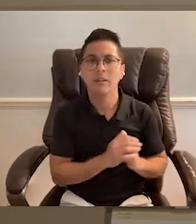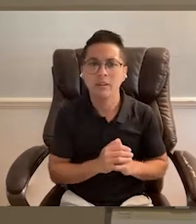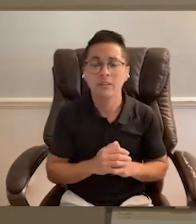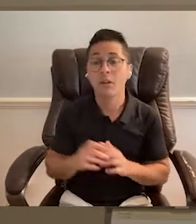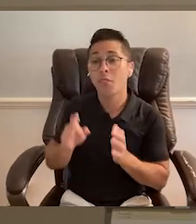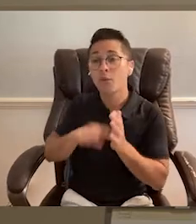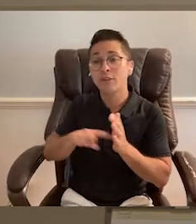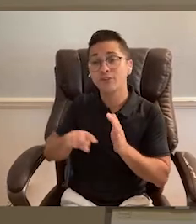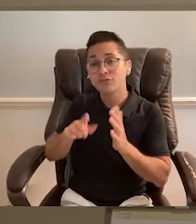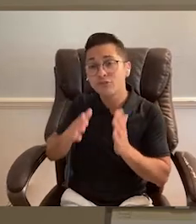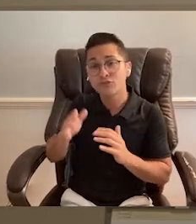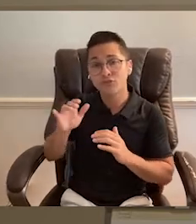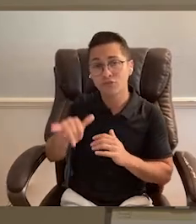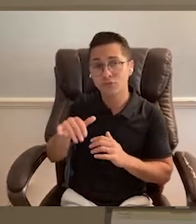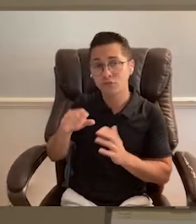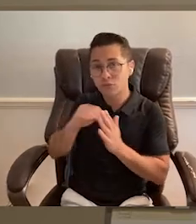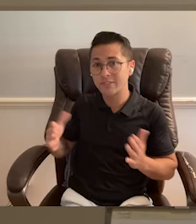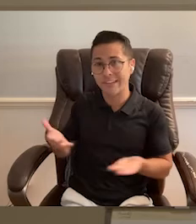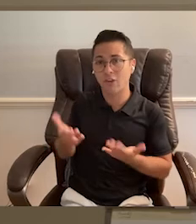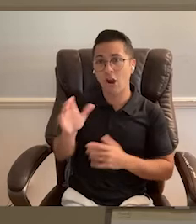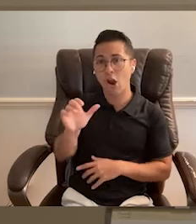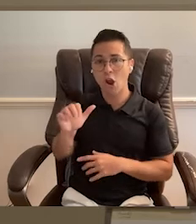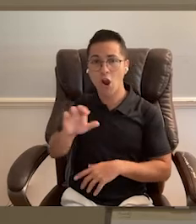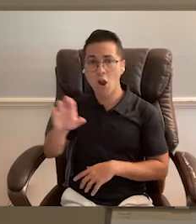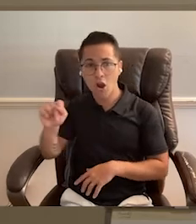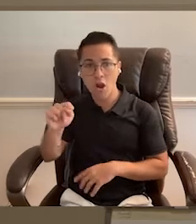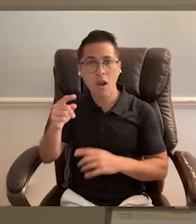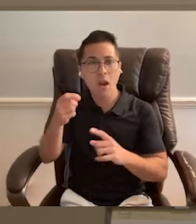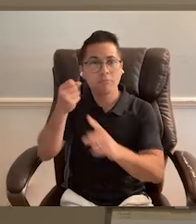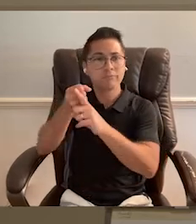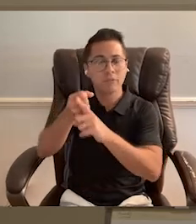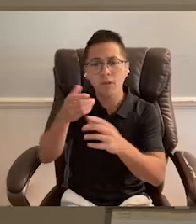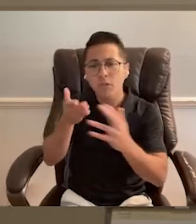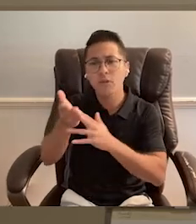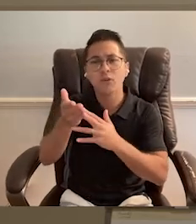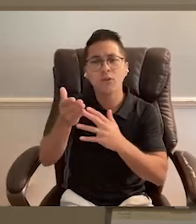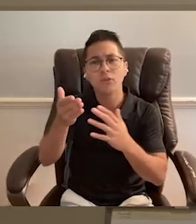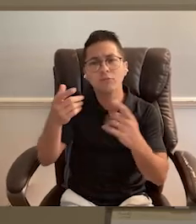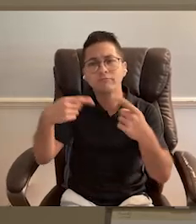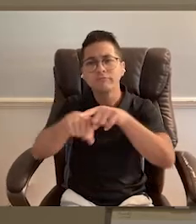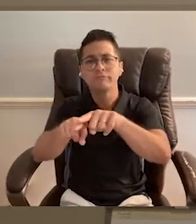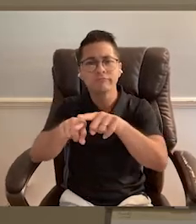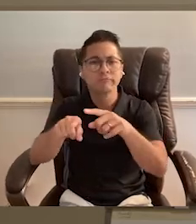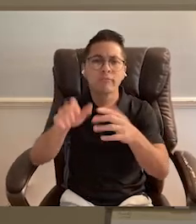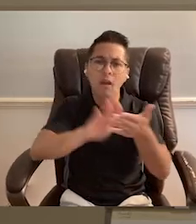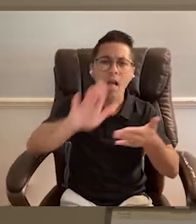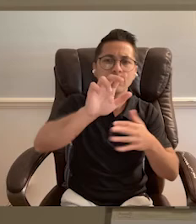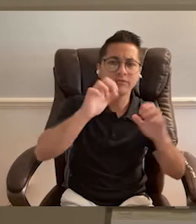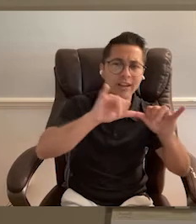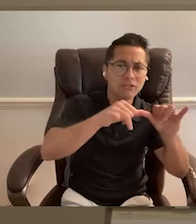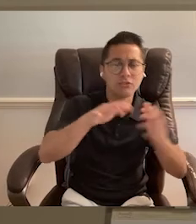prevention, but it also helps us to design our assistive technologies that help with human movement. More than a typical gait lab,